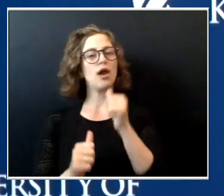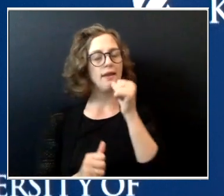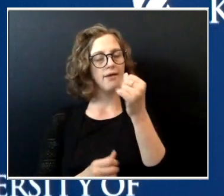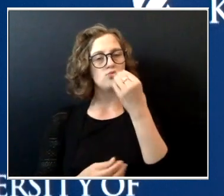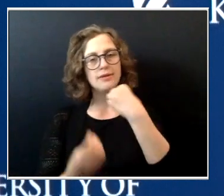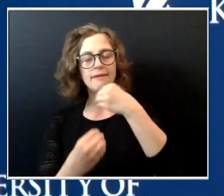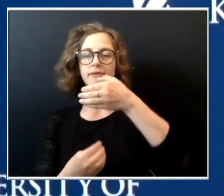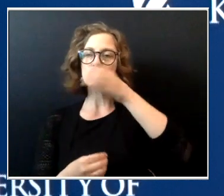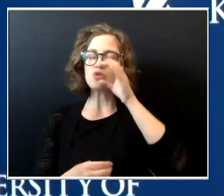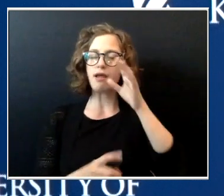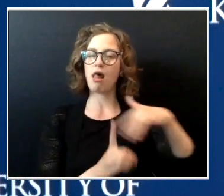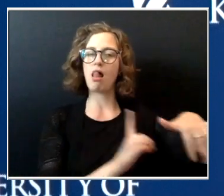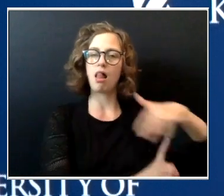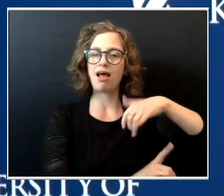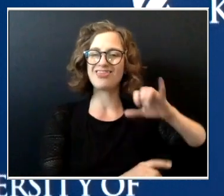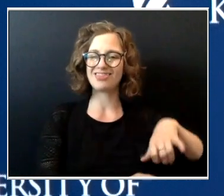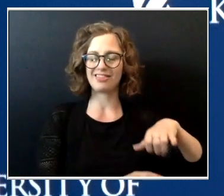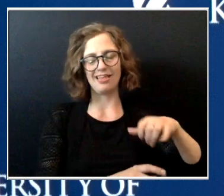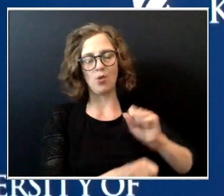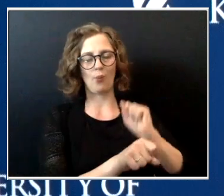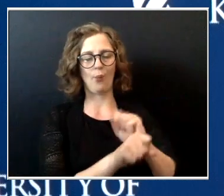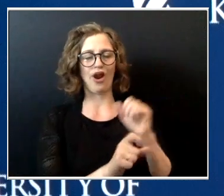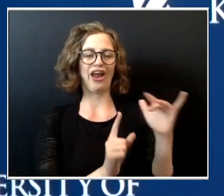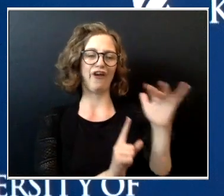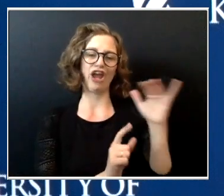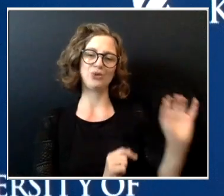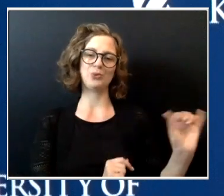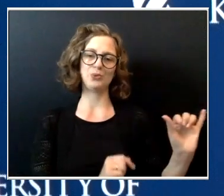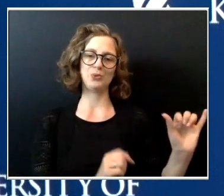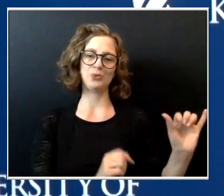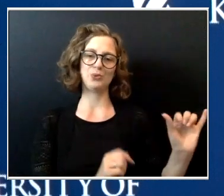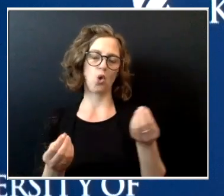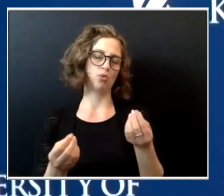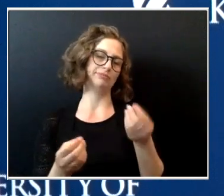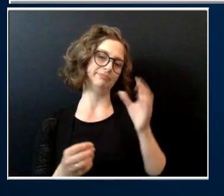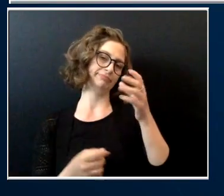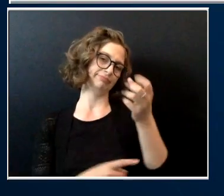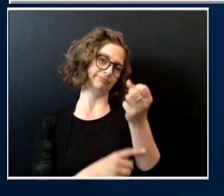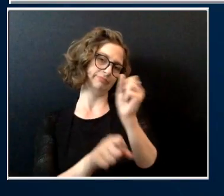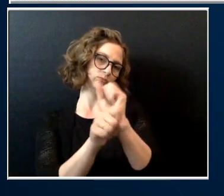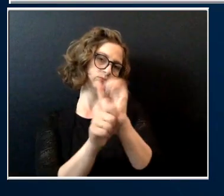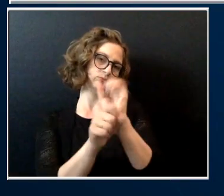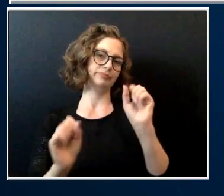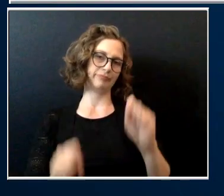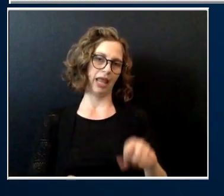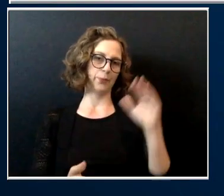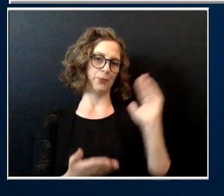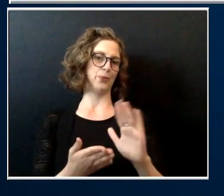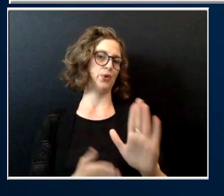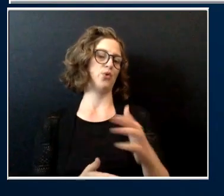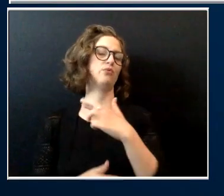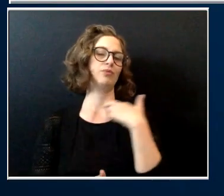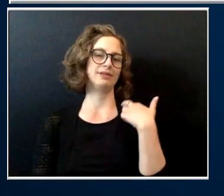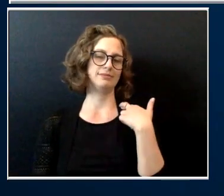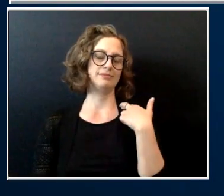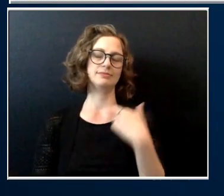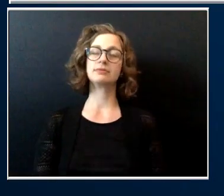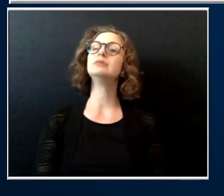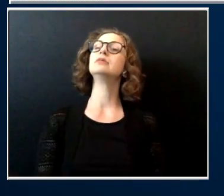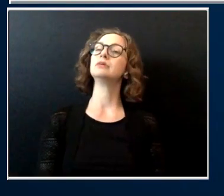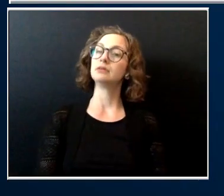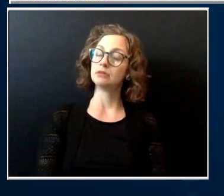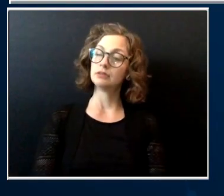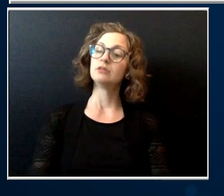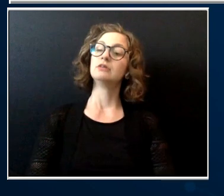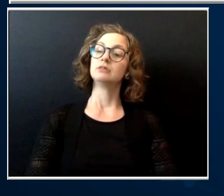steps that our dairy workers can take to help reduce their chance of infection. All right, some big deals out there, but I think, like you